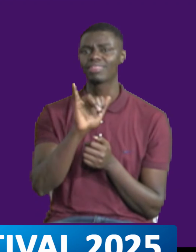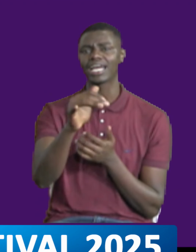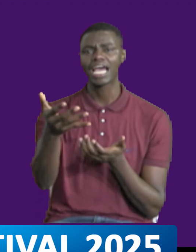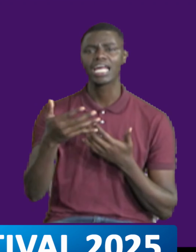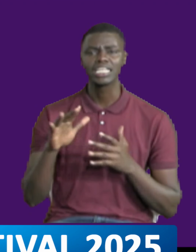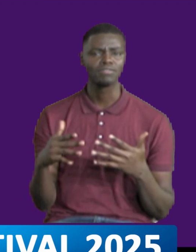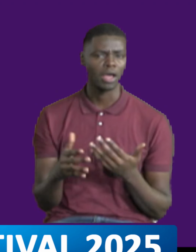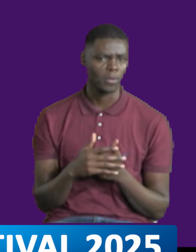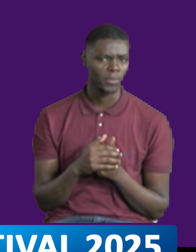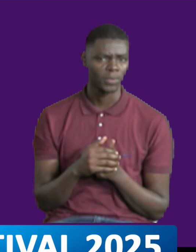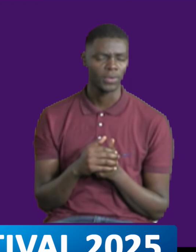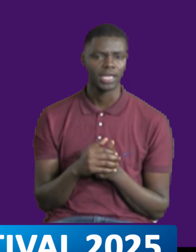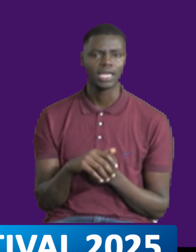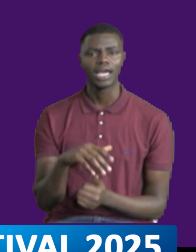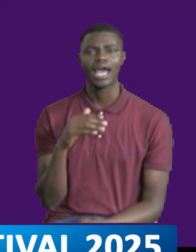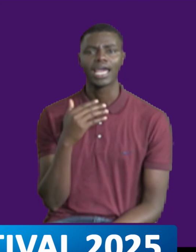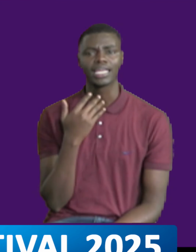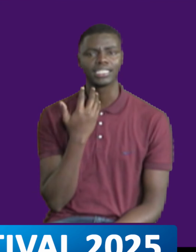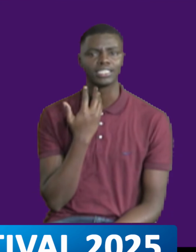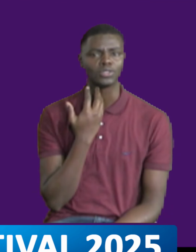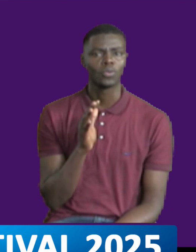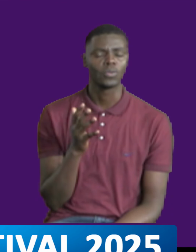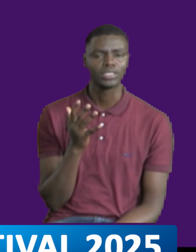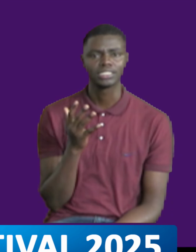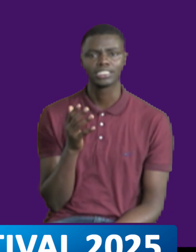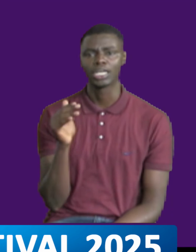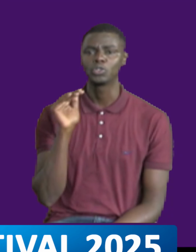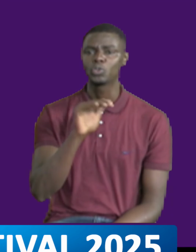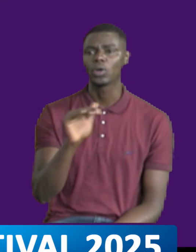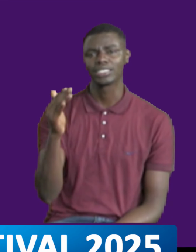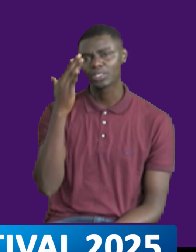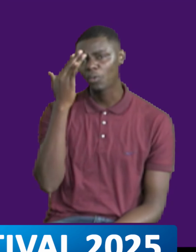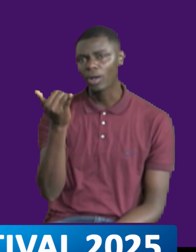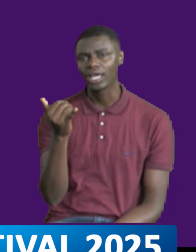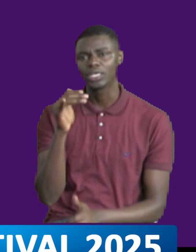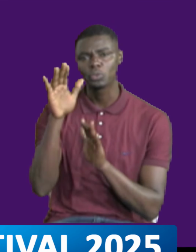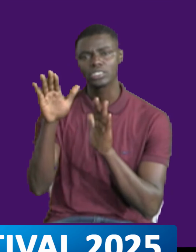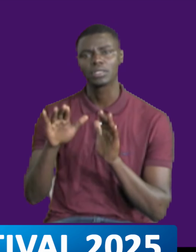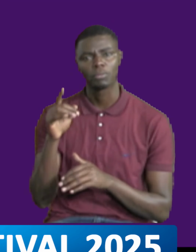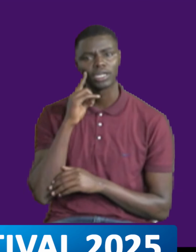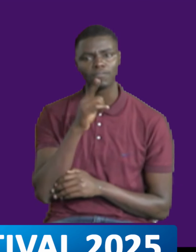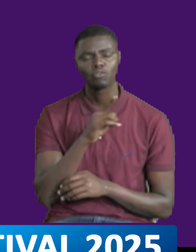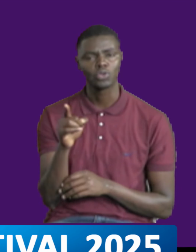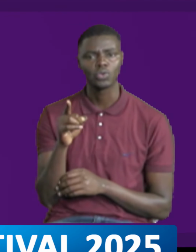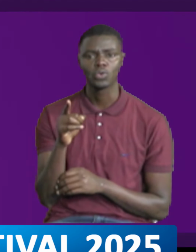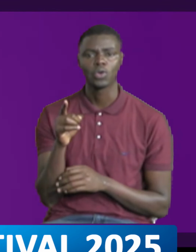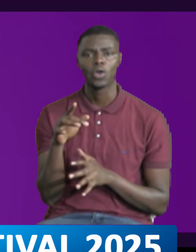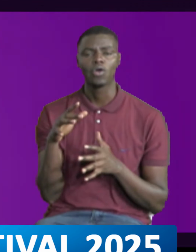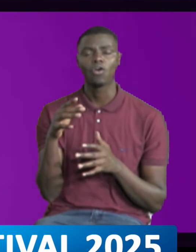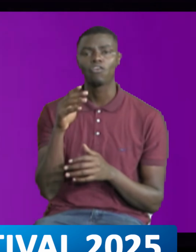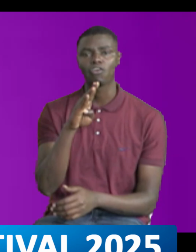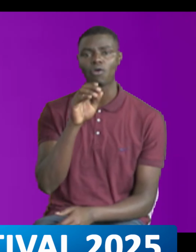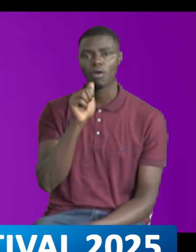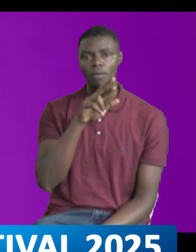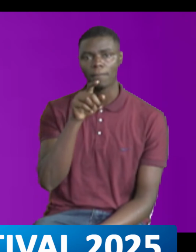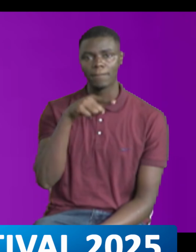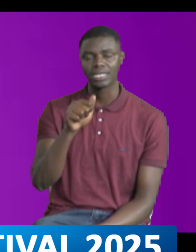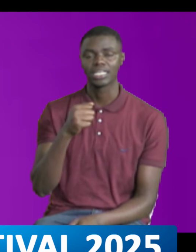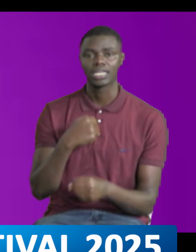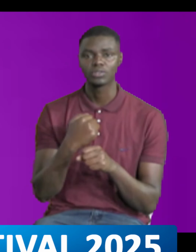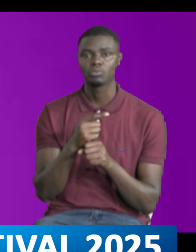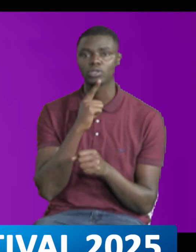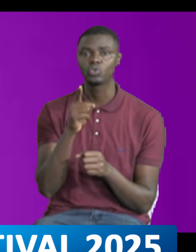And I do not want to ask why it was important for you to, or for Baraza Media Lab to make sure